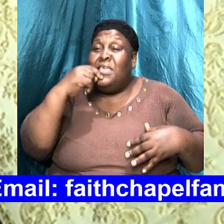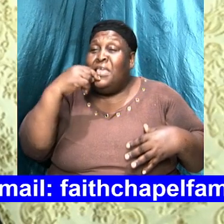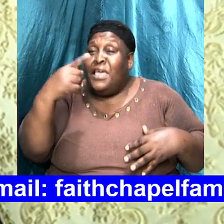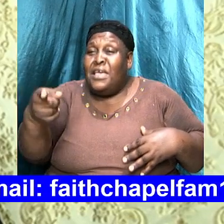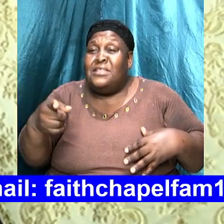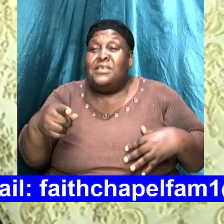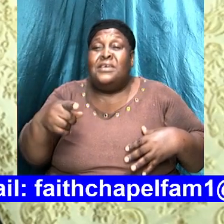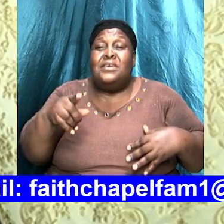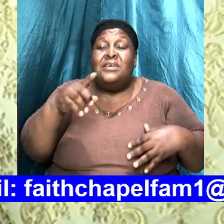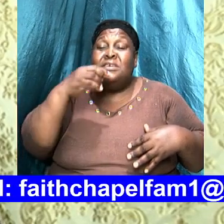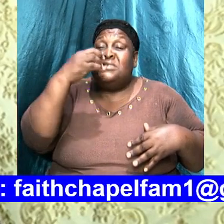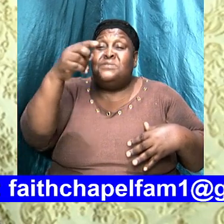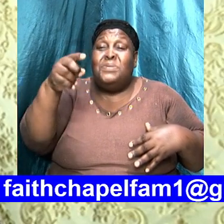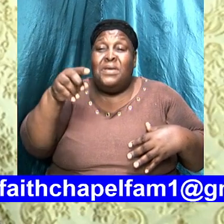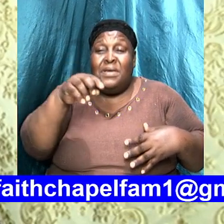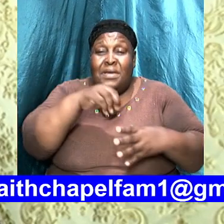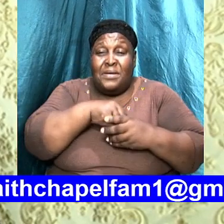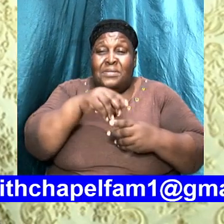you need to check it again